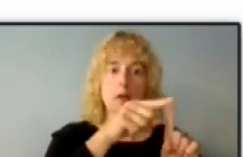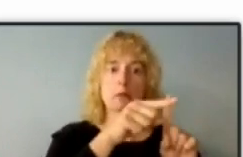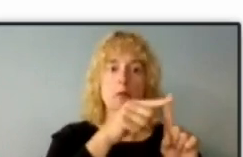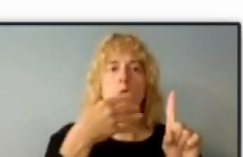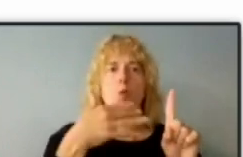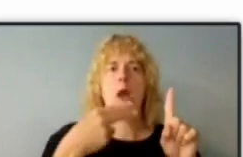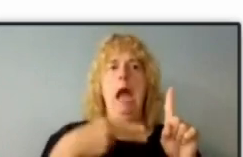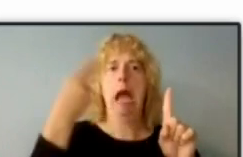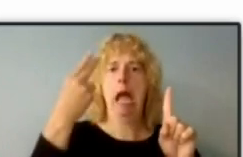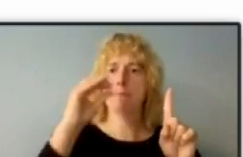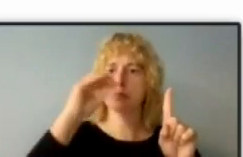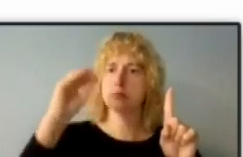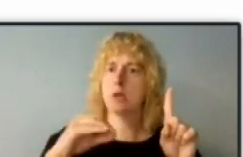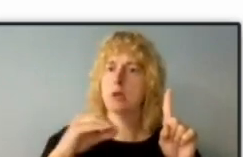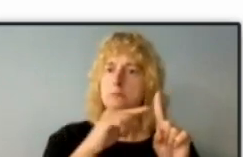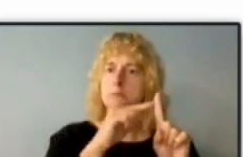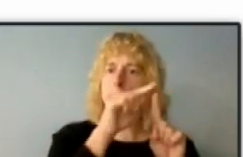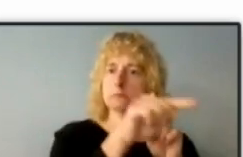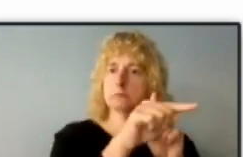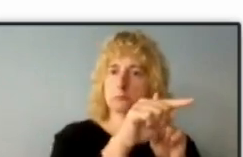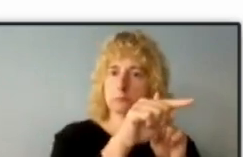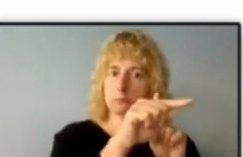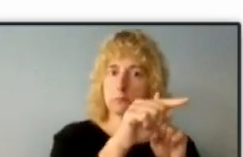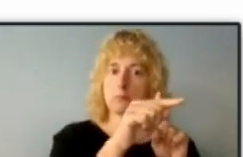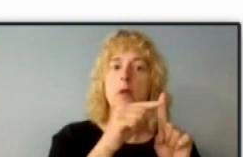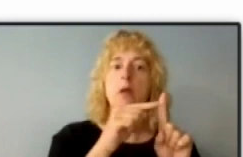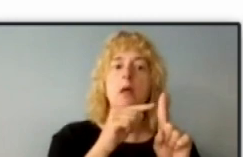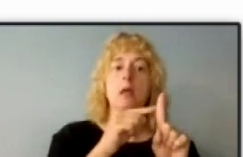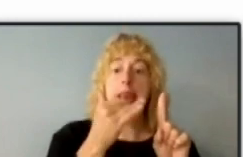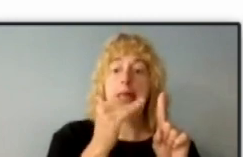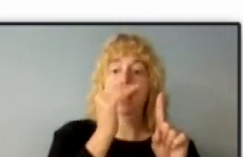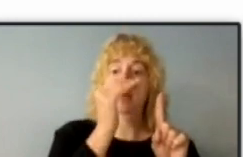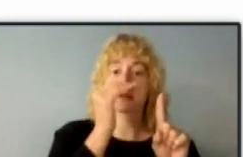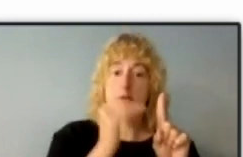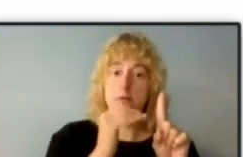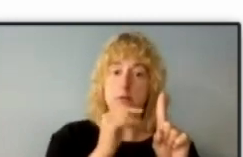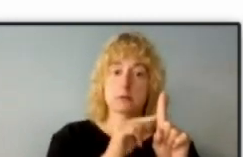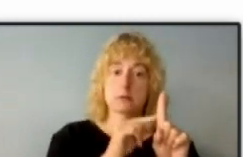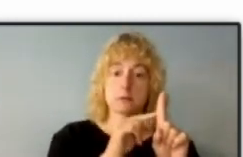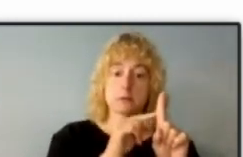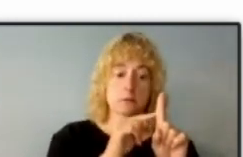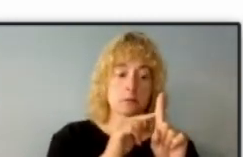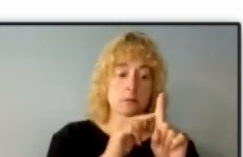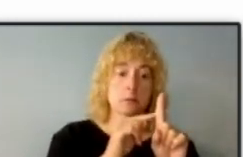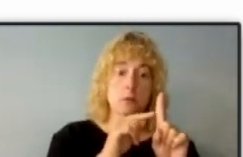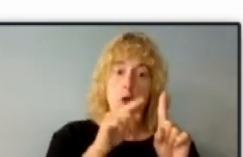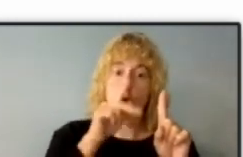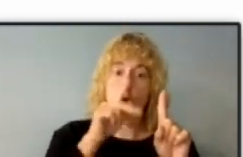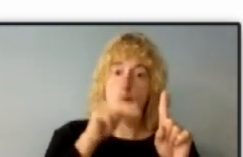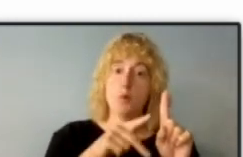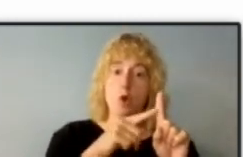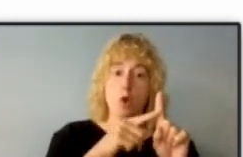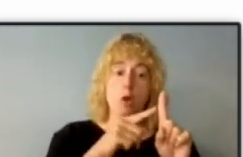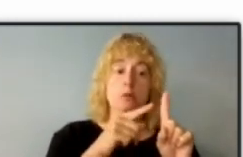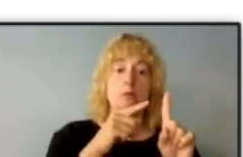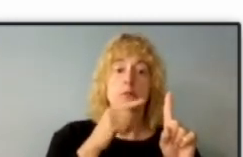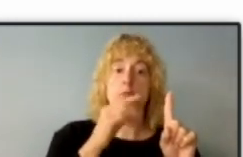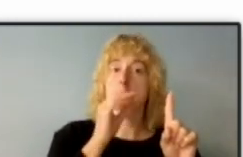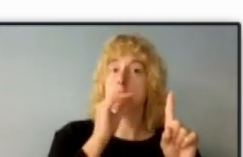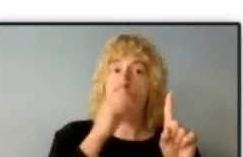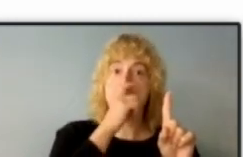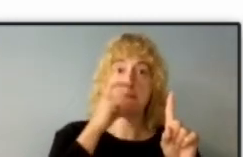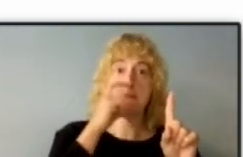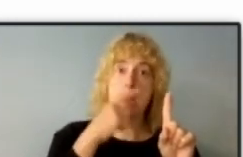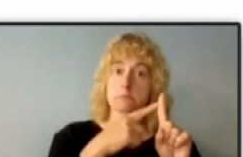who is asymptomatic and then a person who is uninfected has a mask. This is